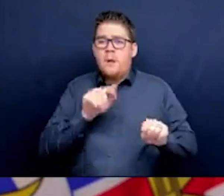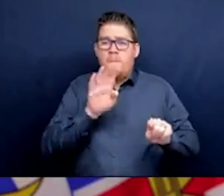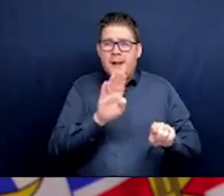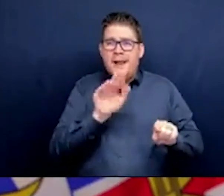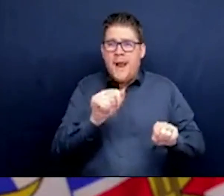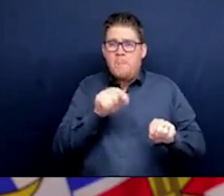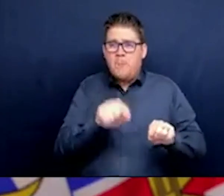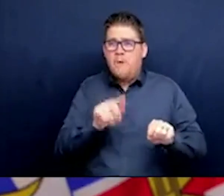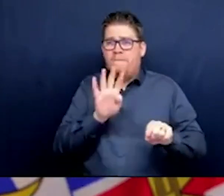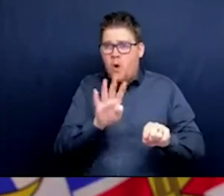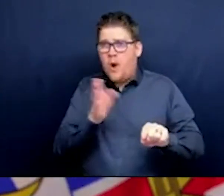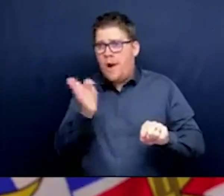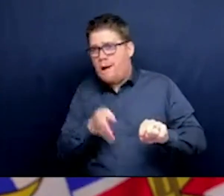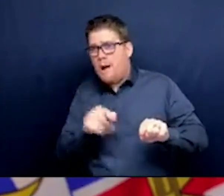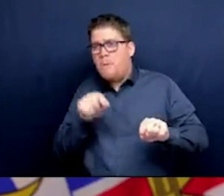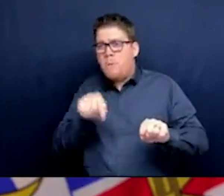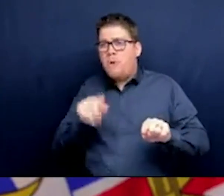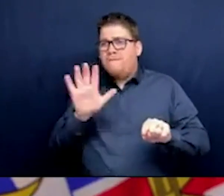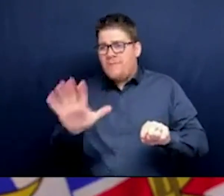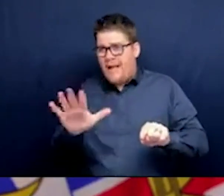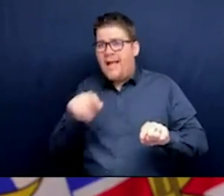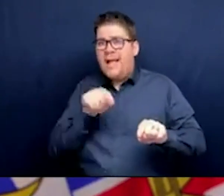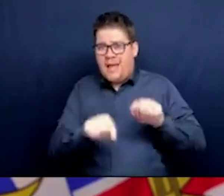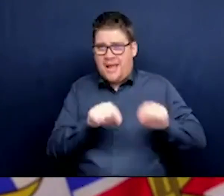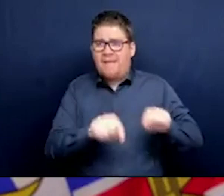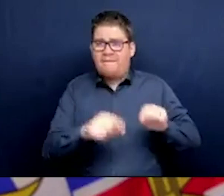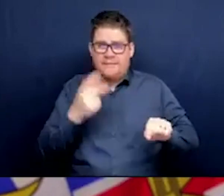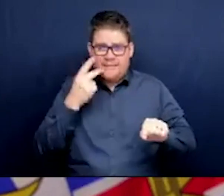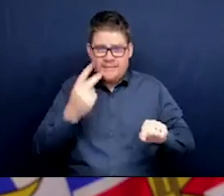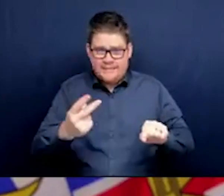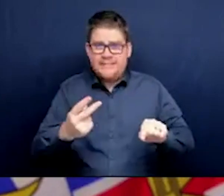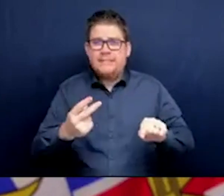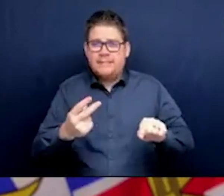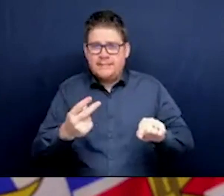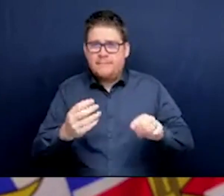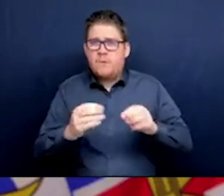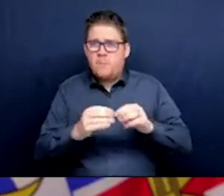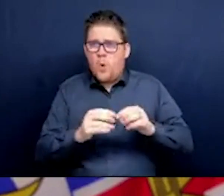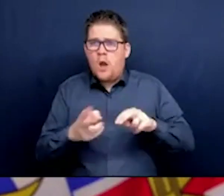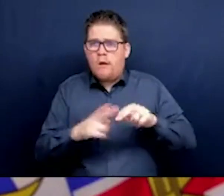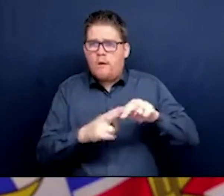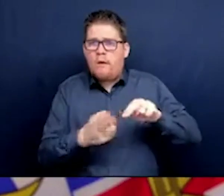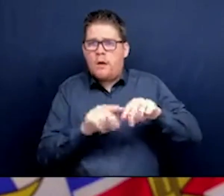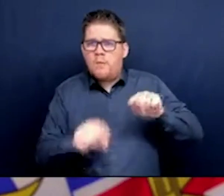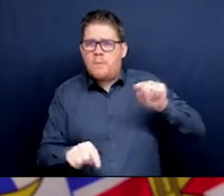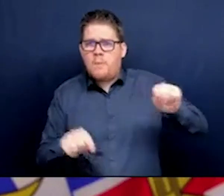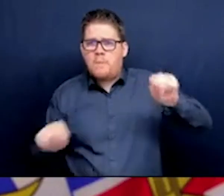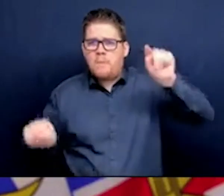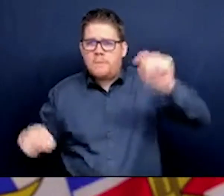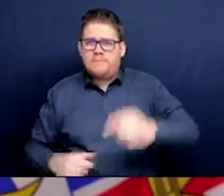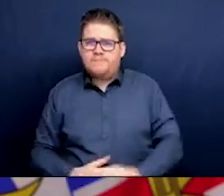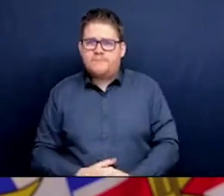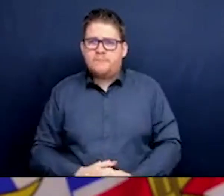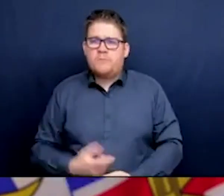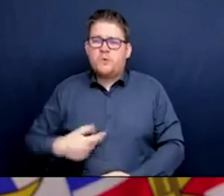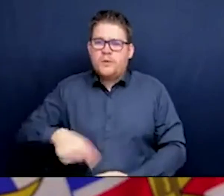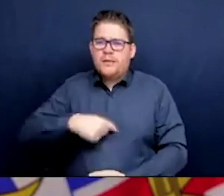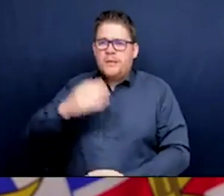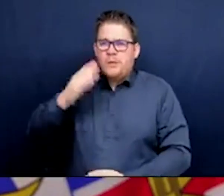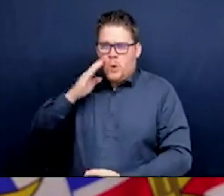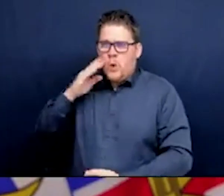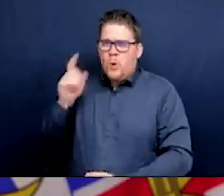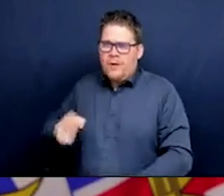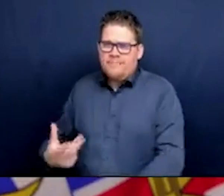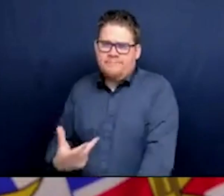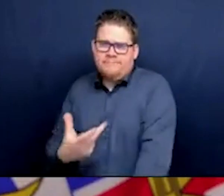reality, is that 3 doses of a primary series of vaccine is needed to protect against Omicron. And yes, it does increase